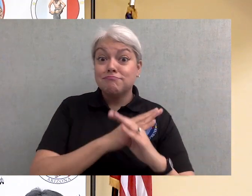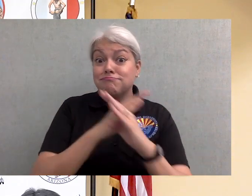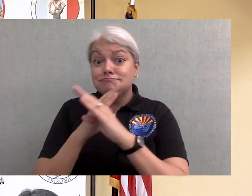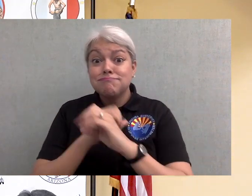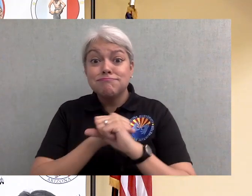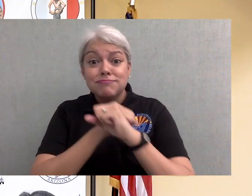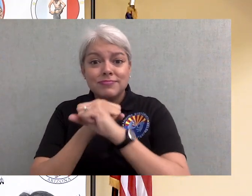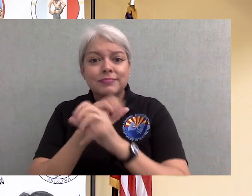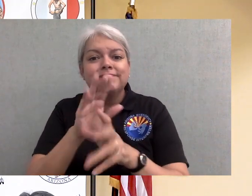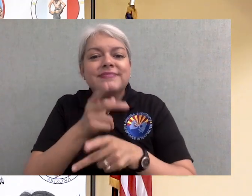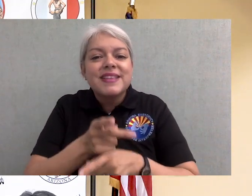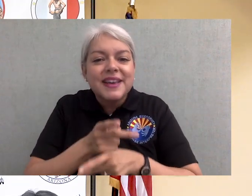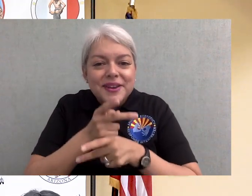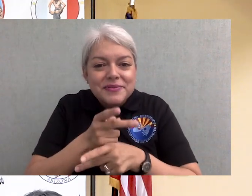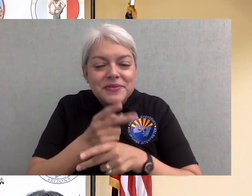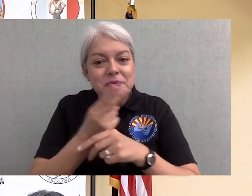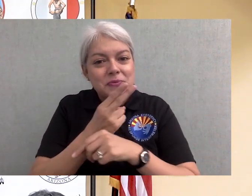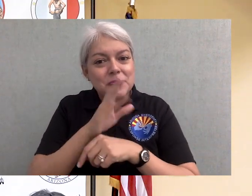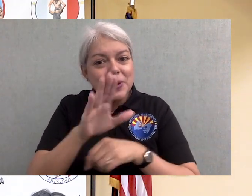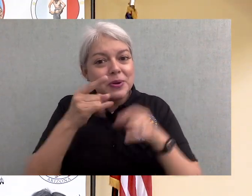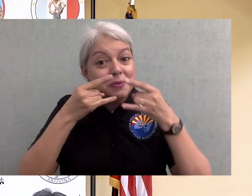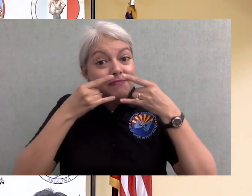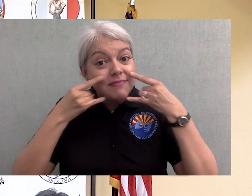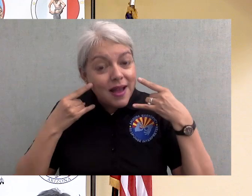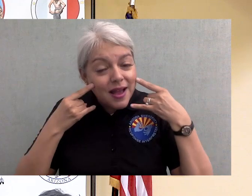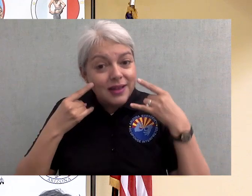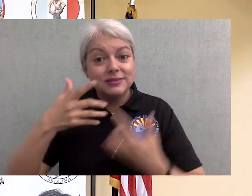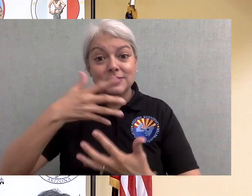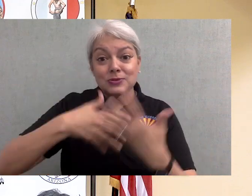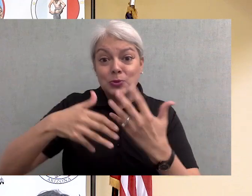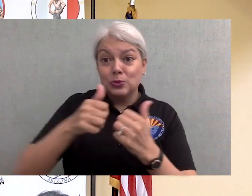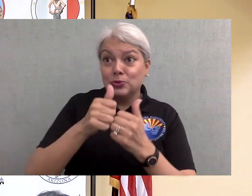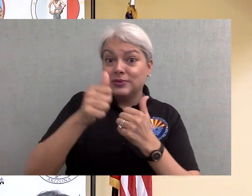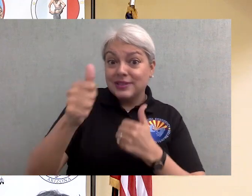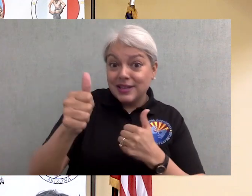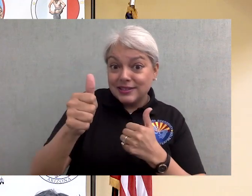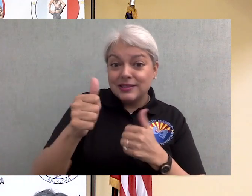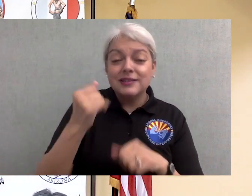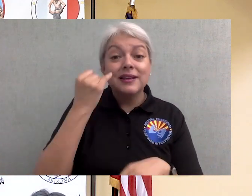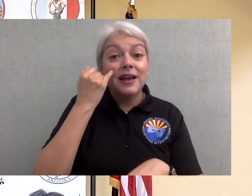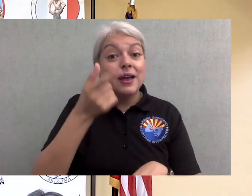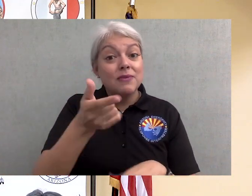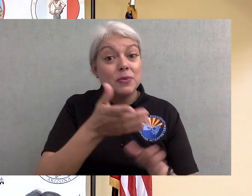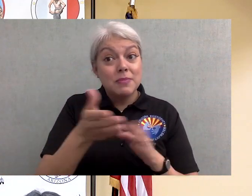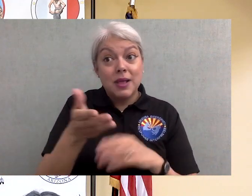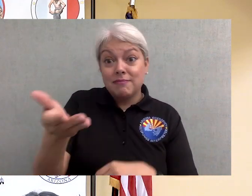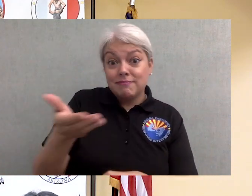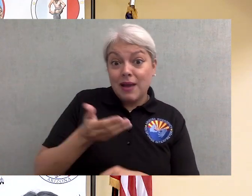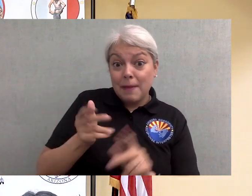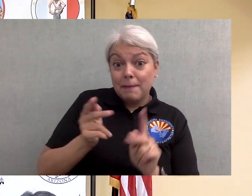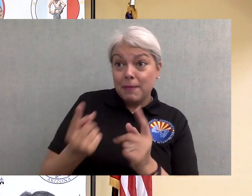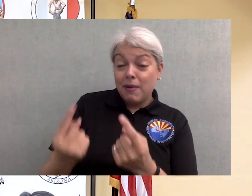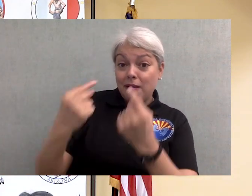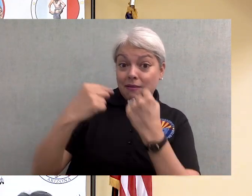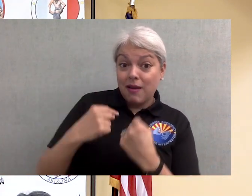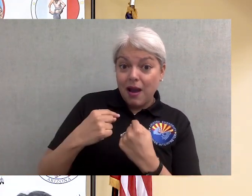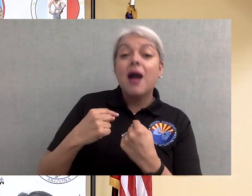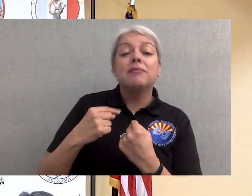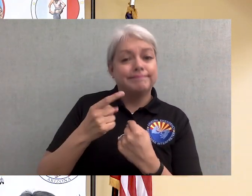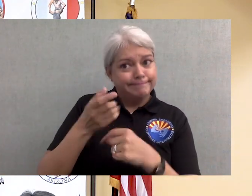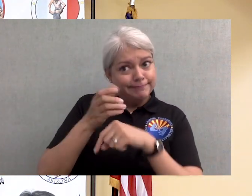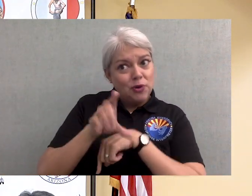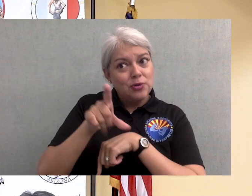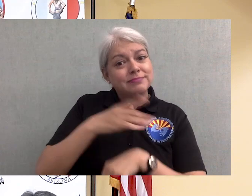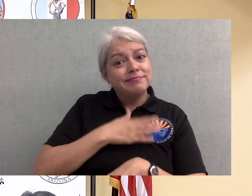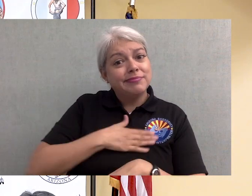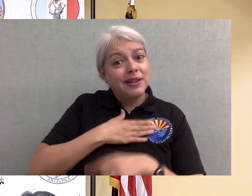mask, social distancing. And again, if you invite anybody to come to your house as a guest, make them wear a mask, and you should wear a mask too, and have